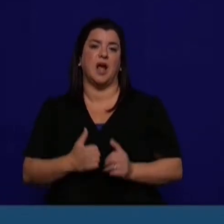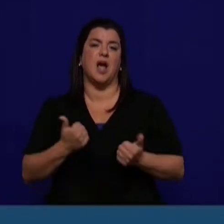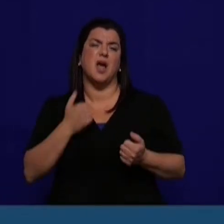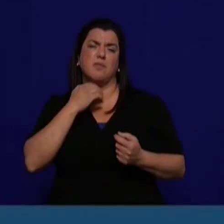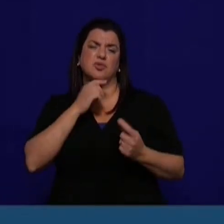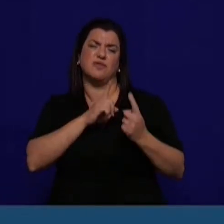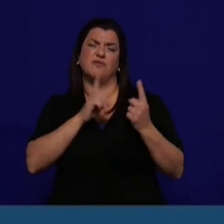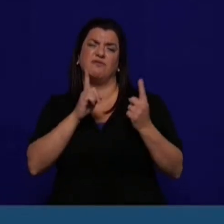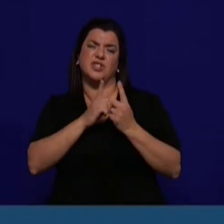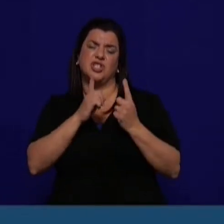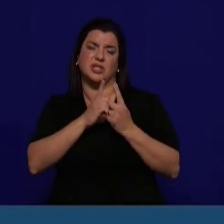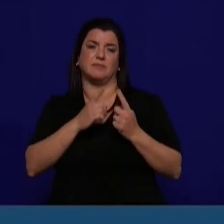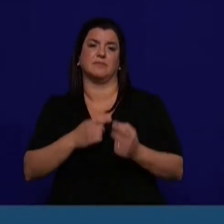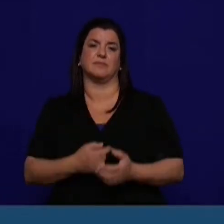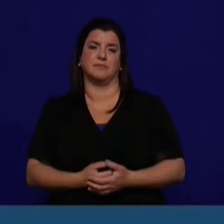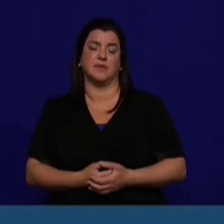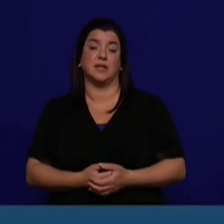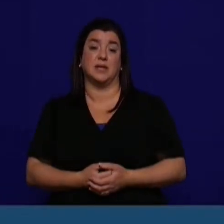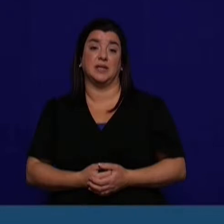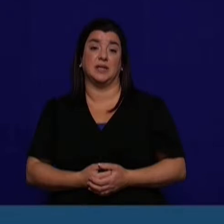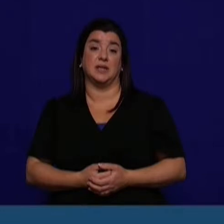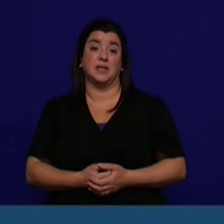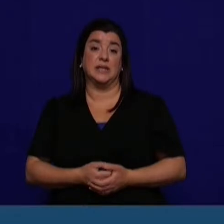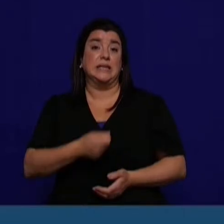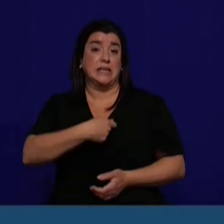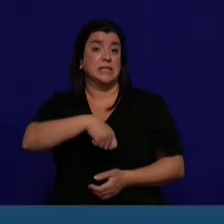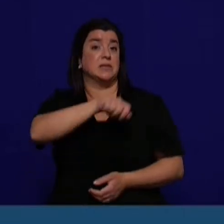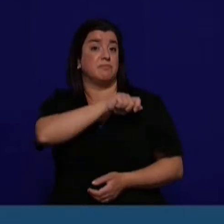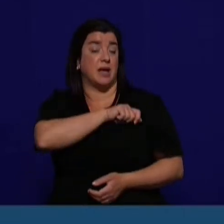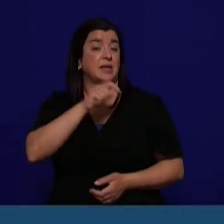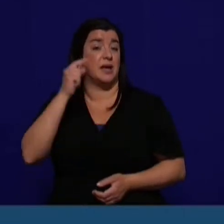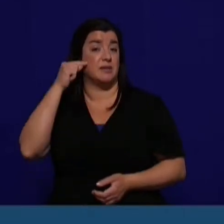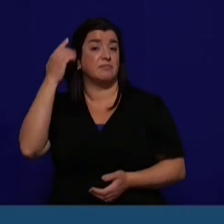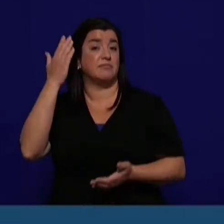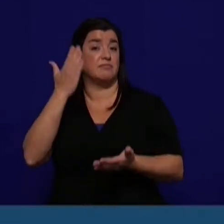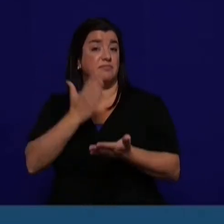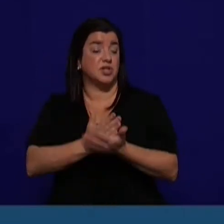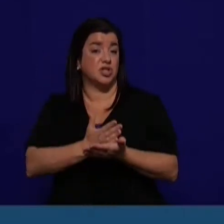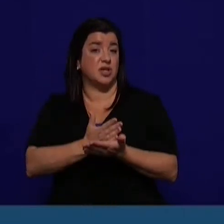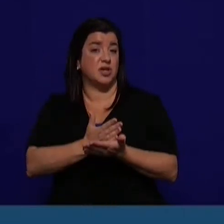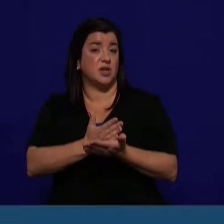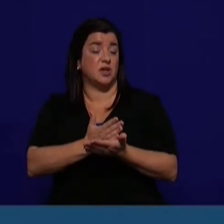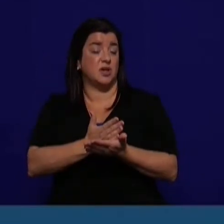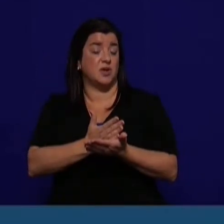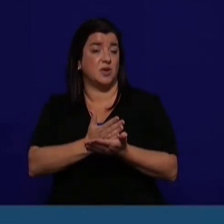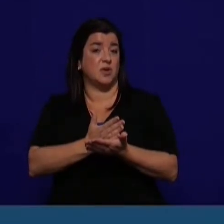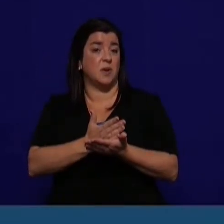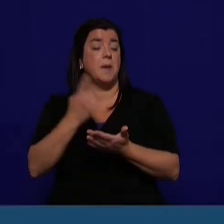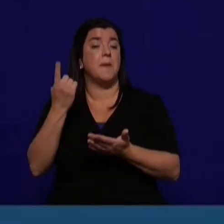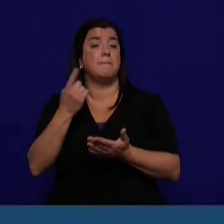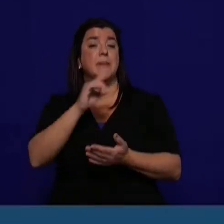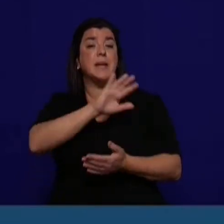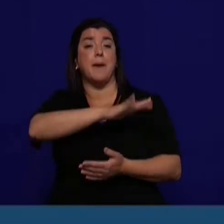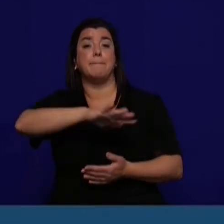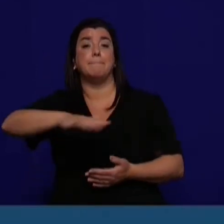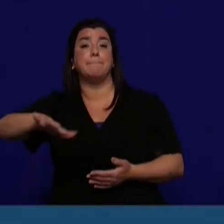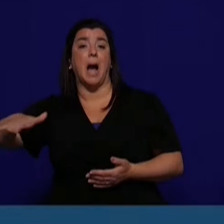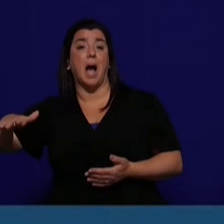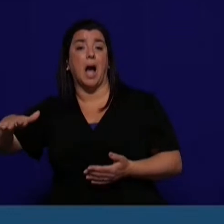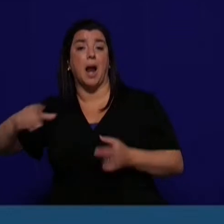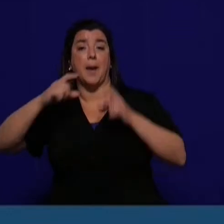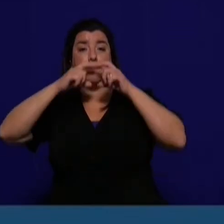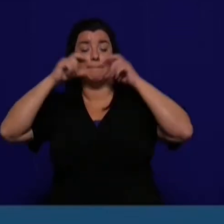xulxin fid-distanza. Iva, Spanja iddeċidew li ineħħu l-użu tal-maskri